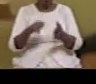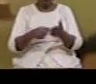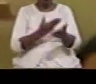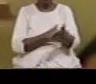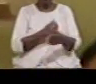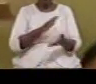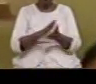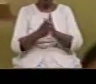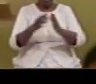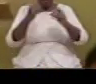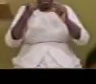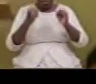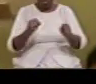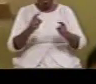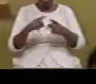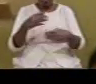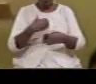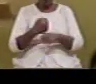Believer, this morning